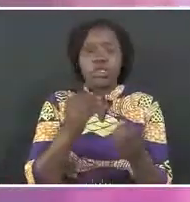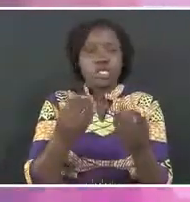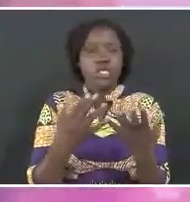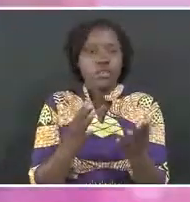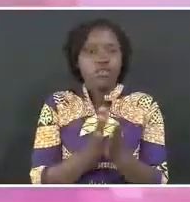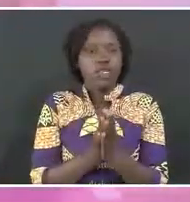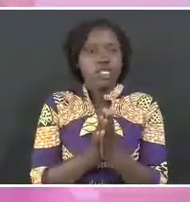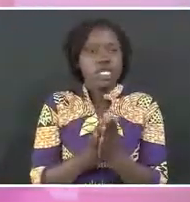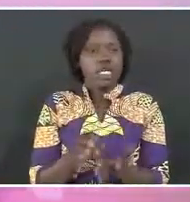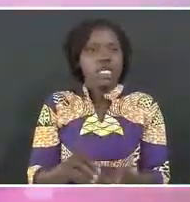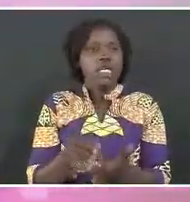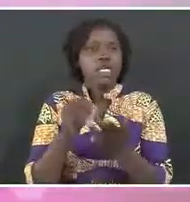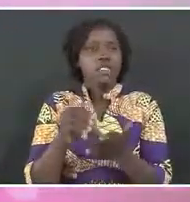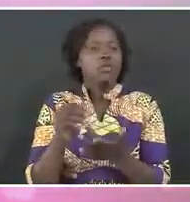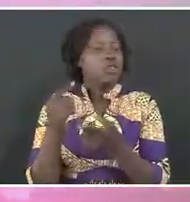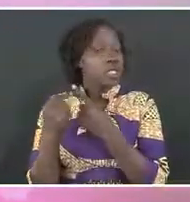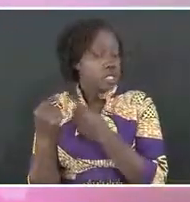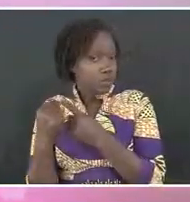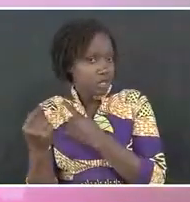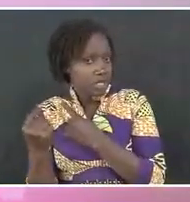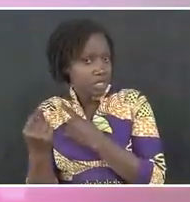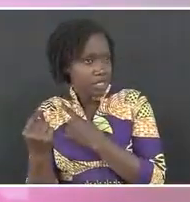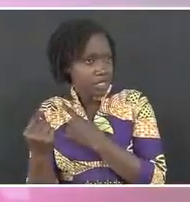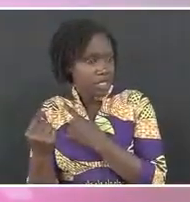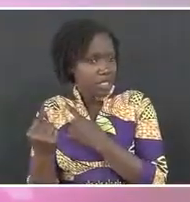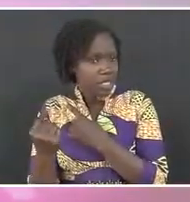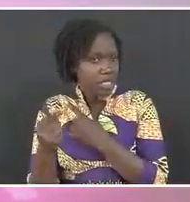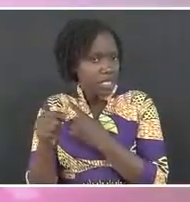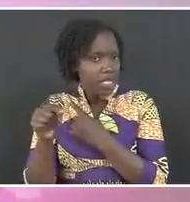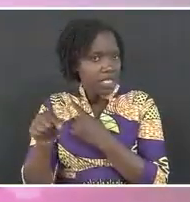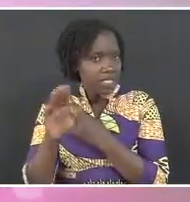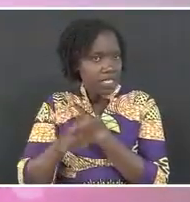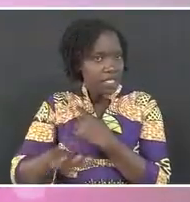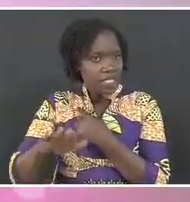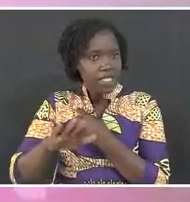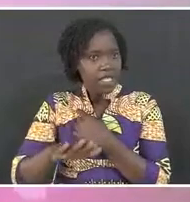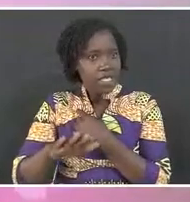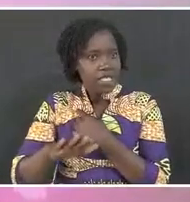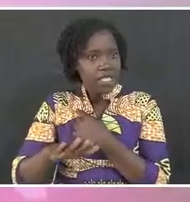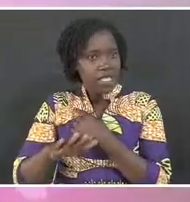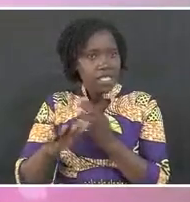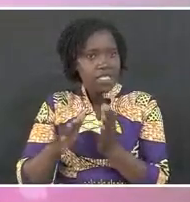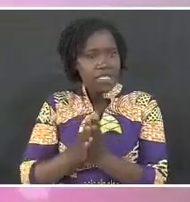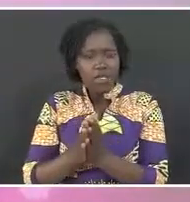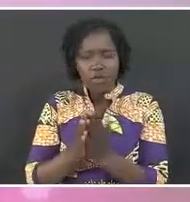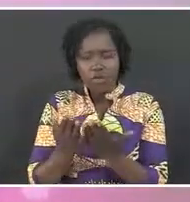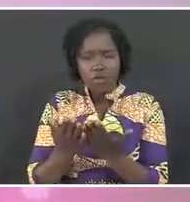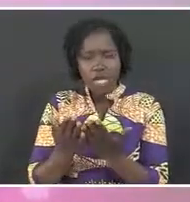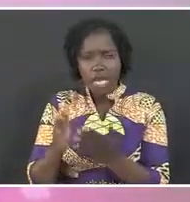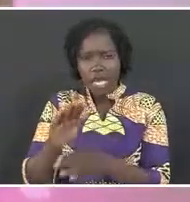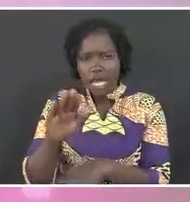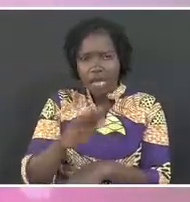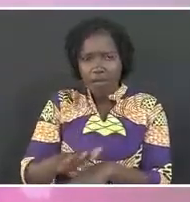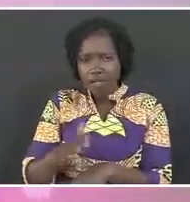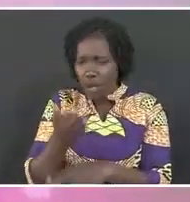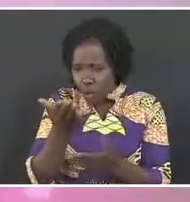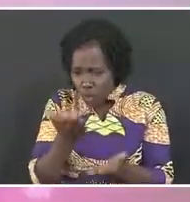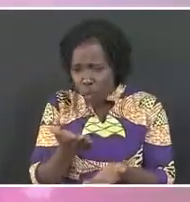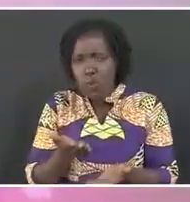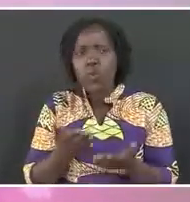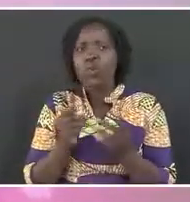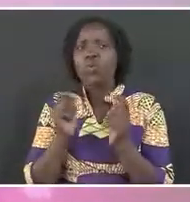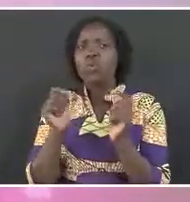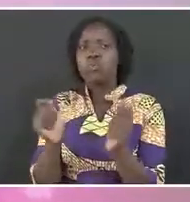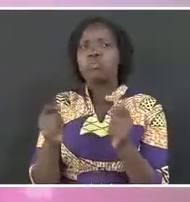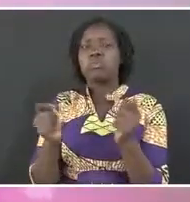a very special experience. In that area, there used to be a shrine of where witch doctors used to carry